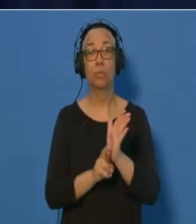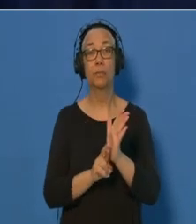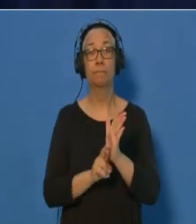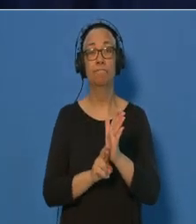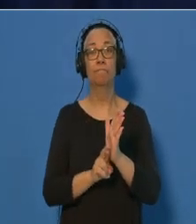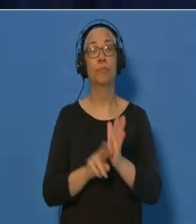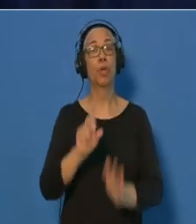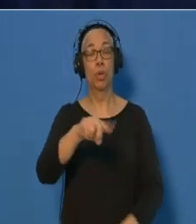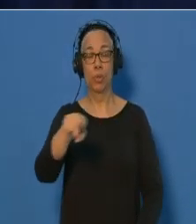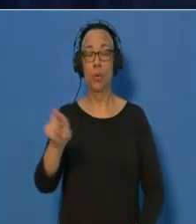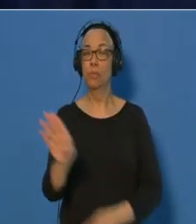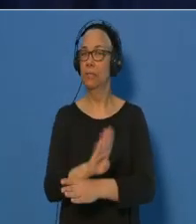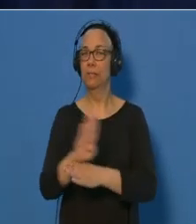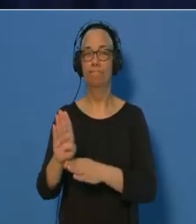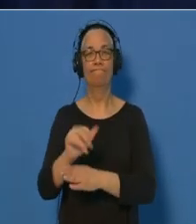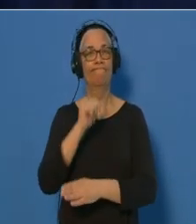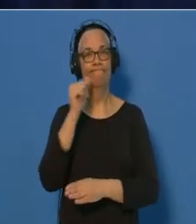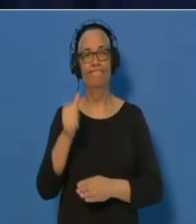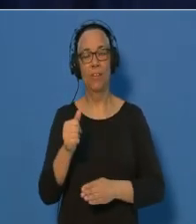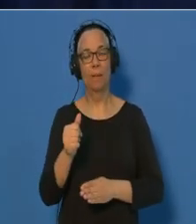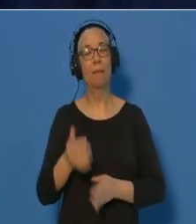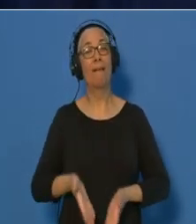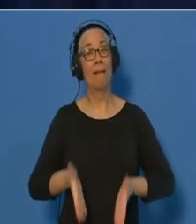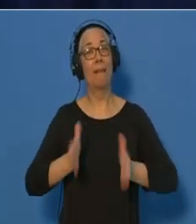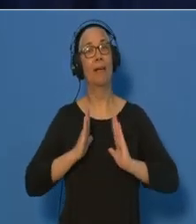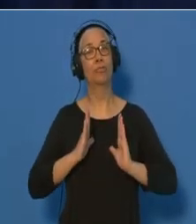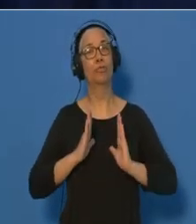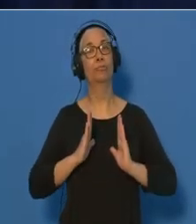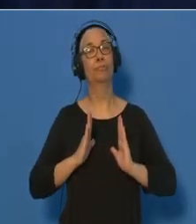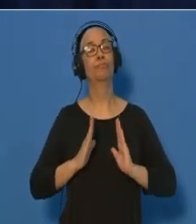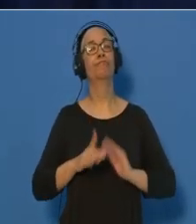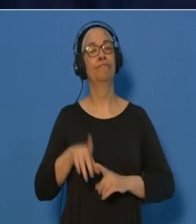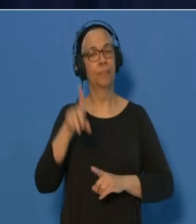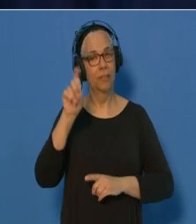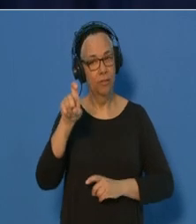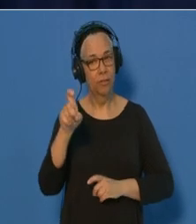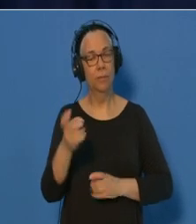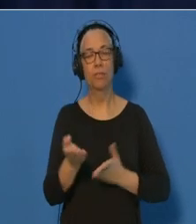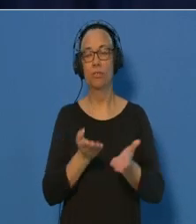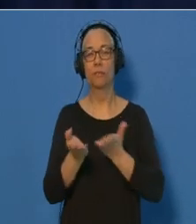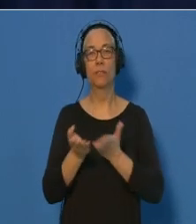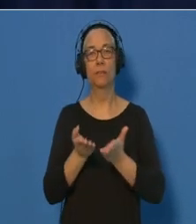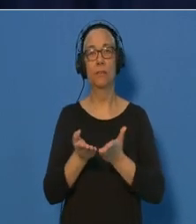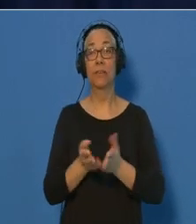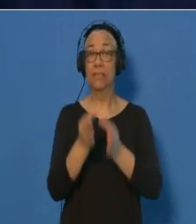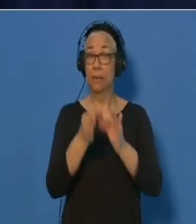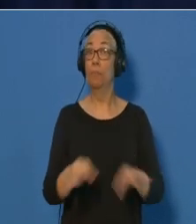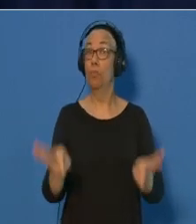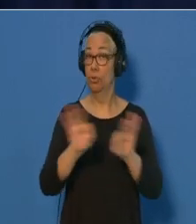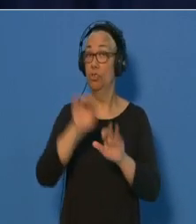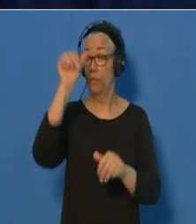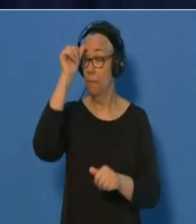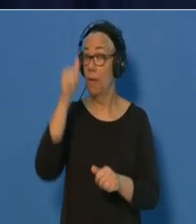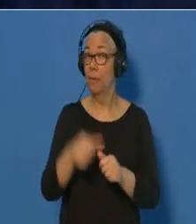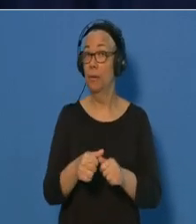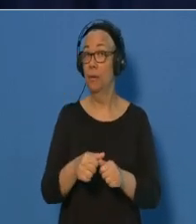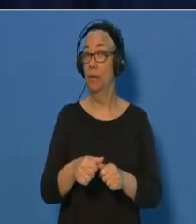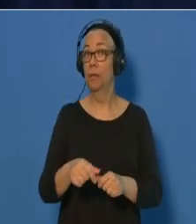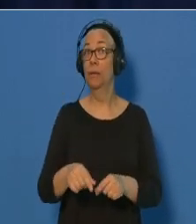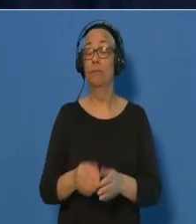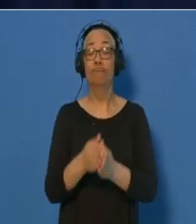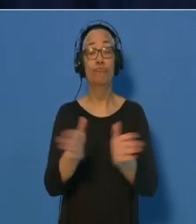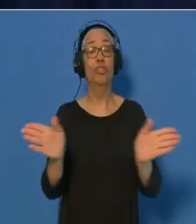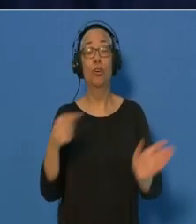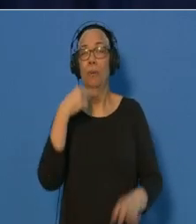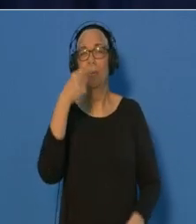those businesses will not be allowed to provide any essential services. It is important to remember that the general public should not